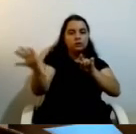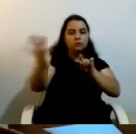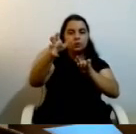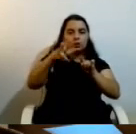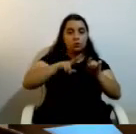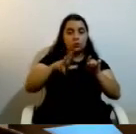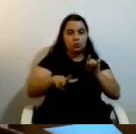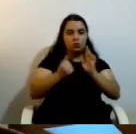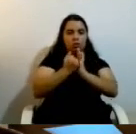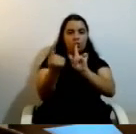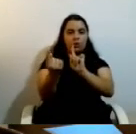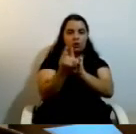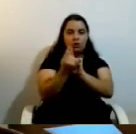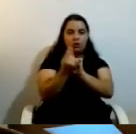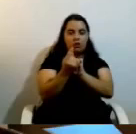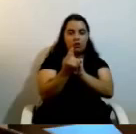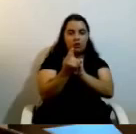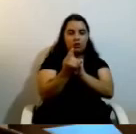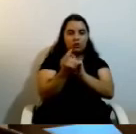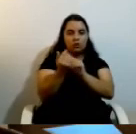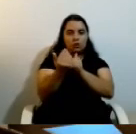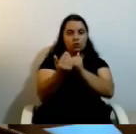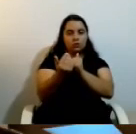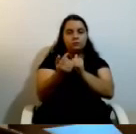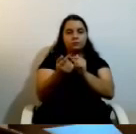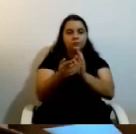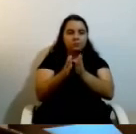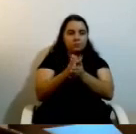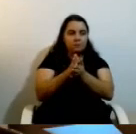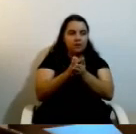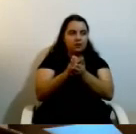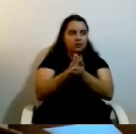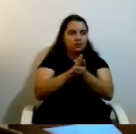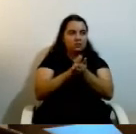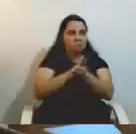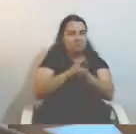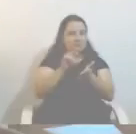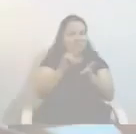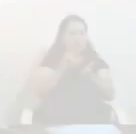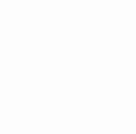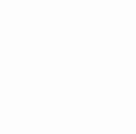will not be based on these pilot projects. Thank you.